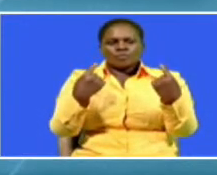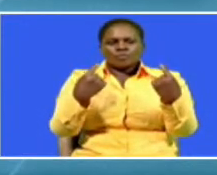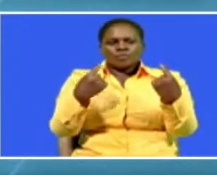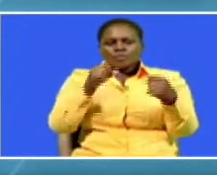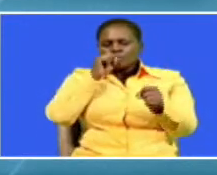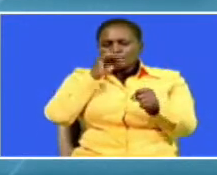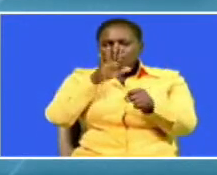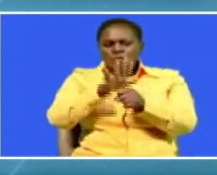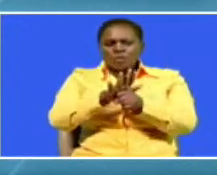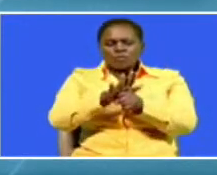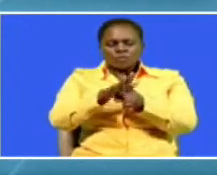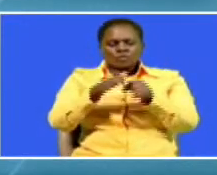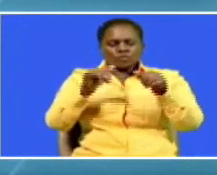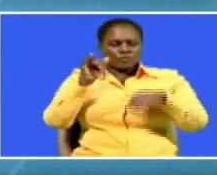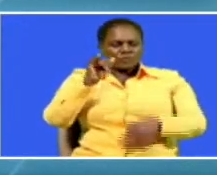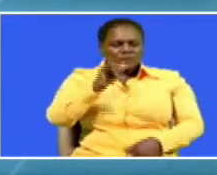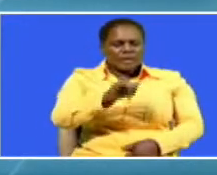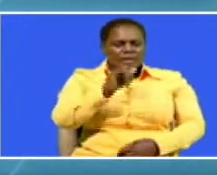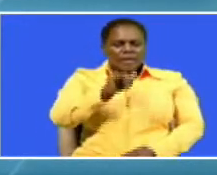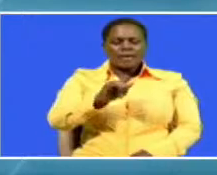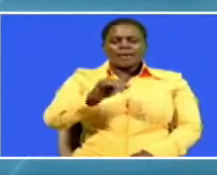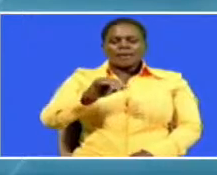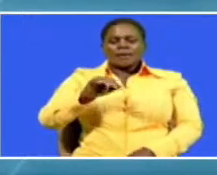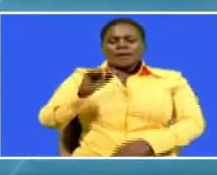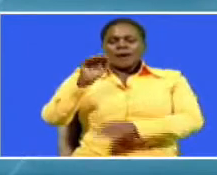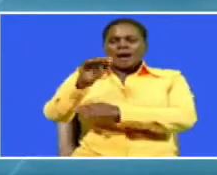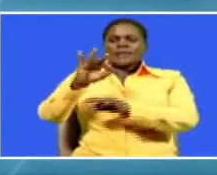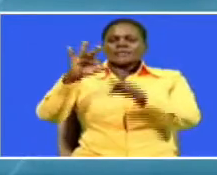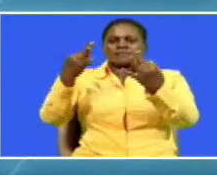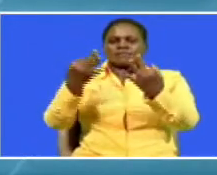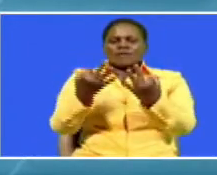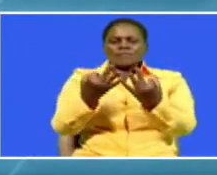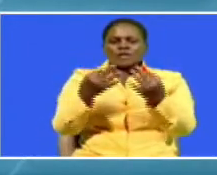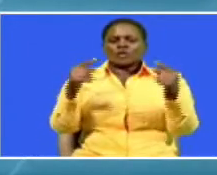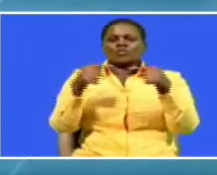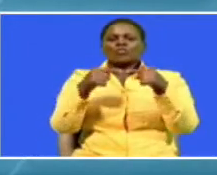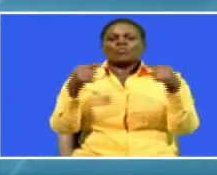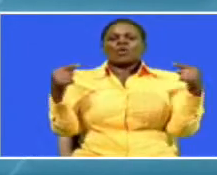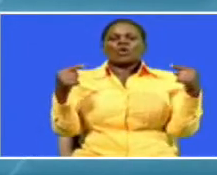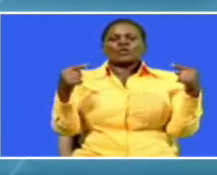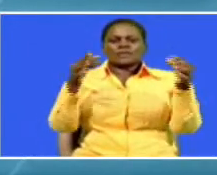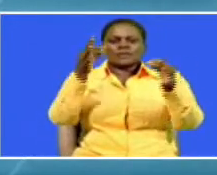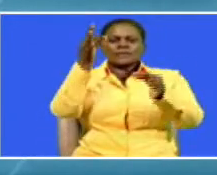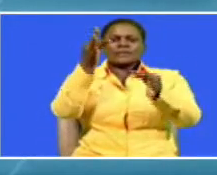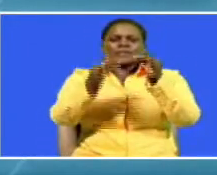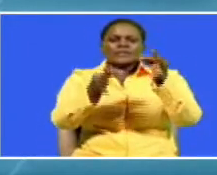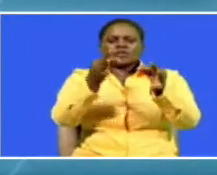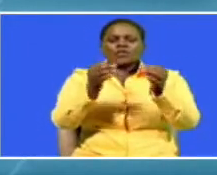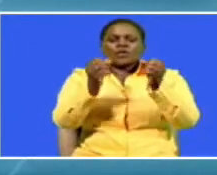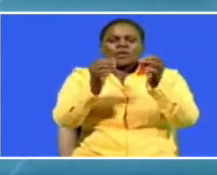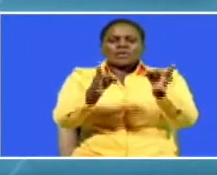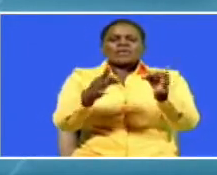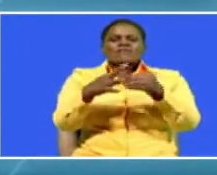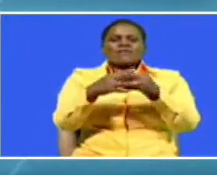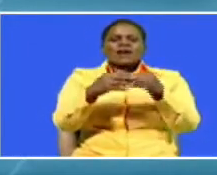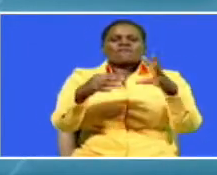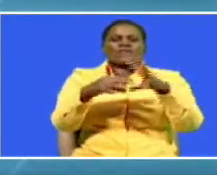to stick to their guns, calling on the Toe family to appeal the appellate court's ruling if